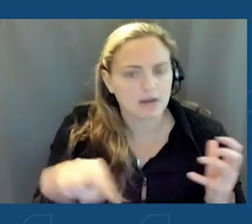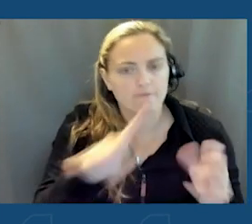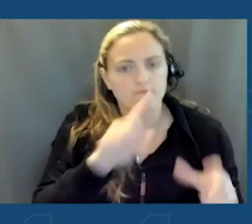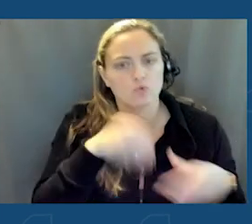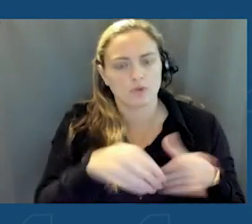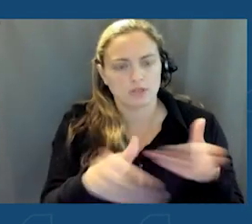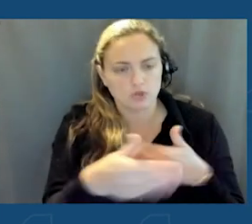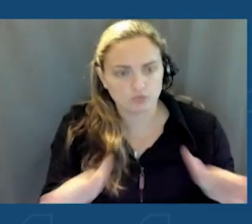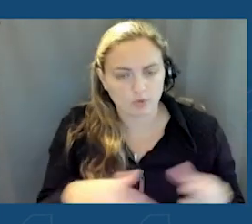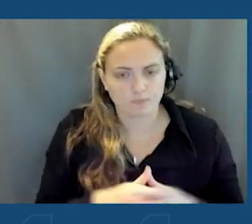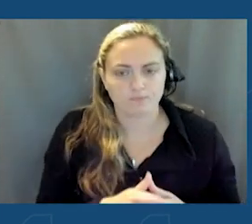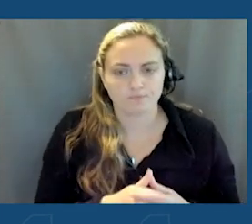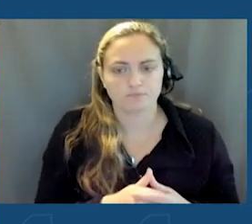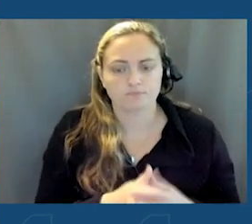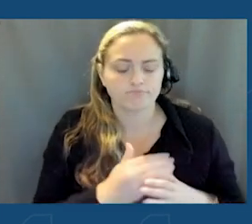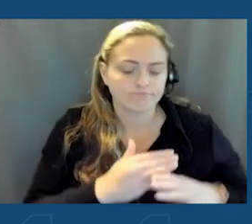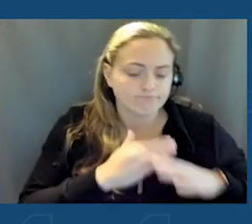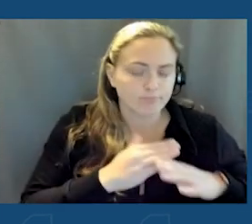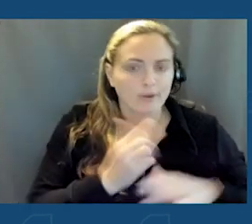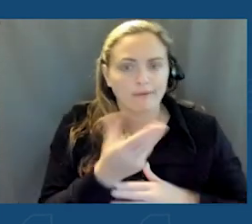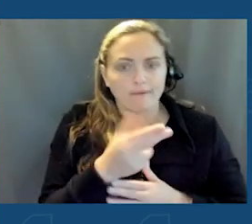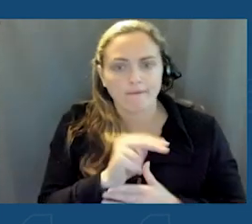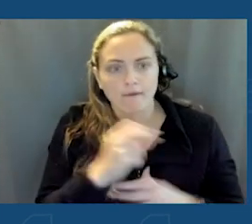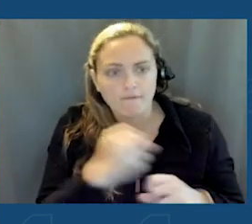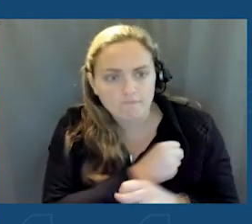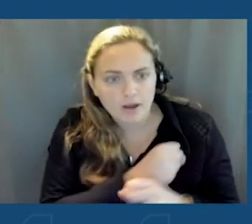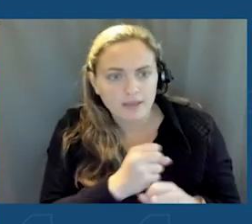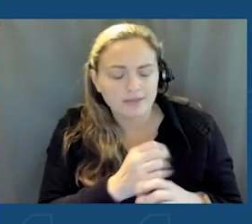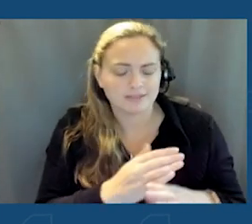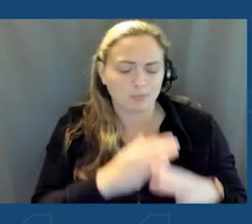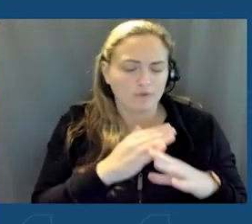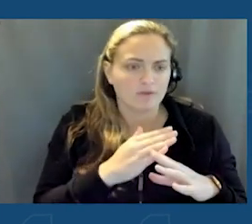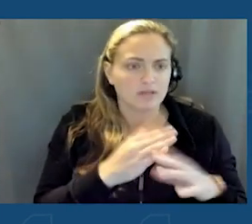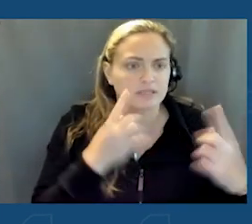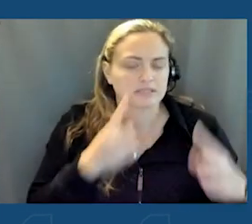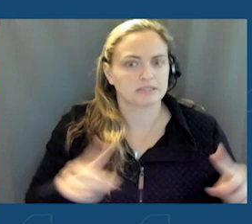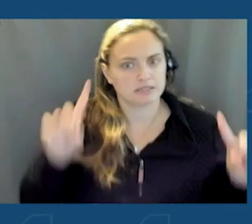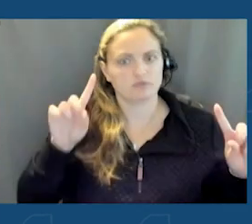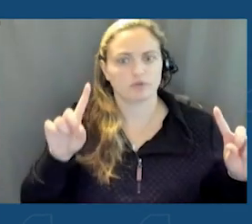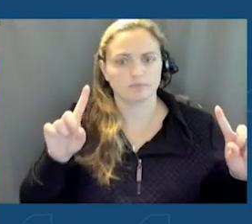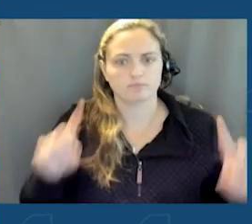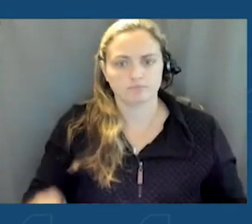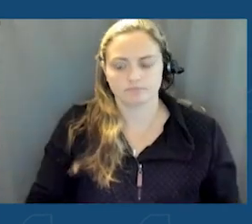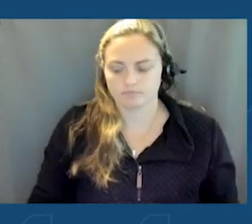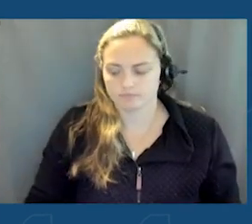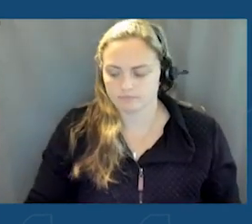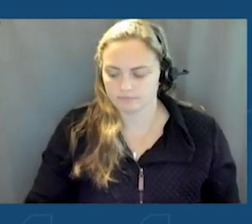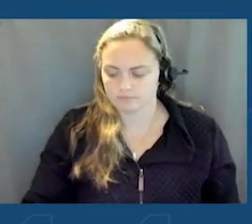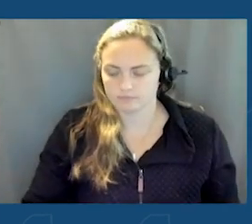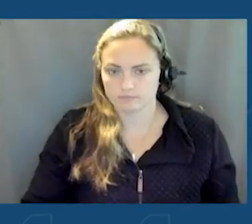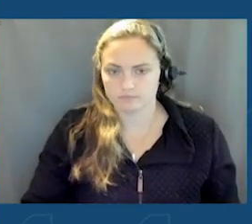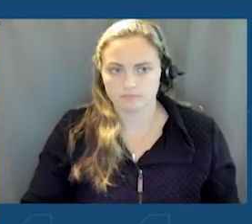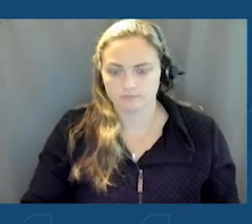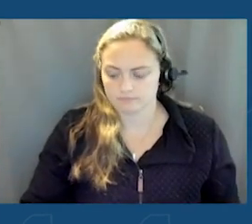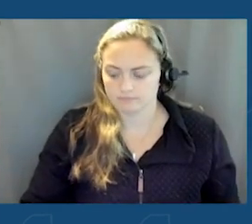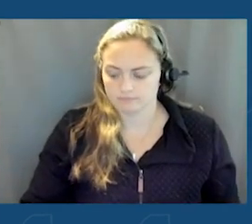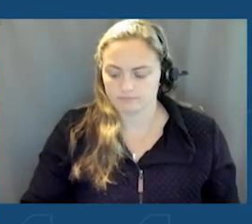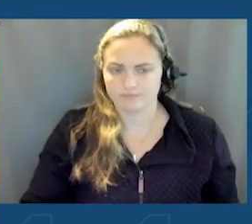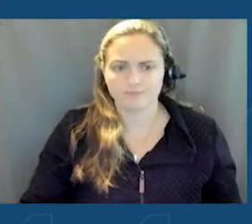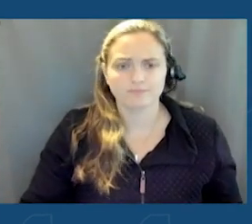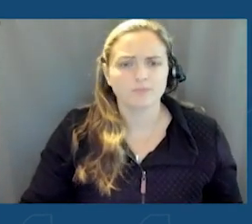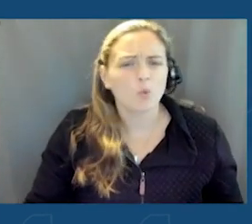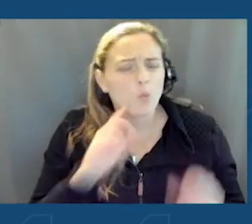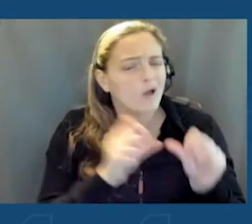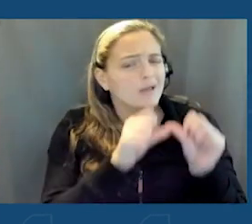room, in preventing gun violence and preventing it successfully. While gun violence has remained a